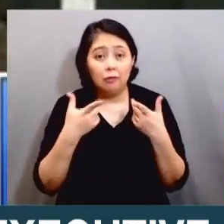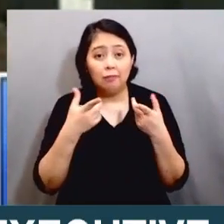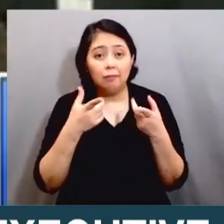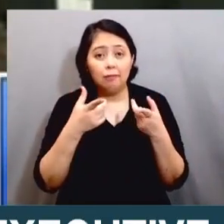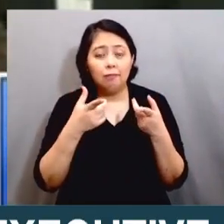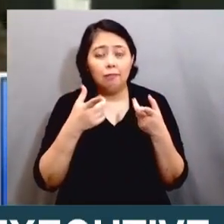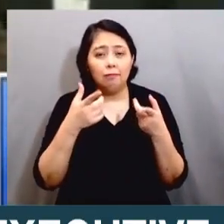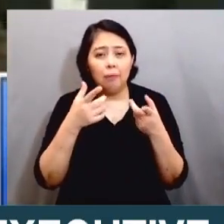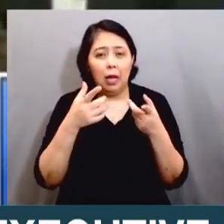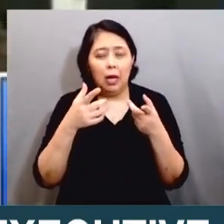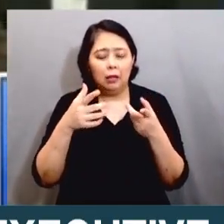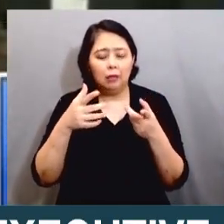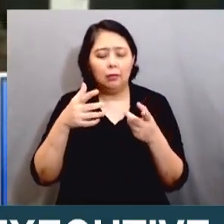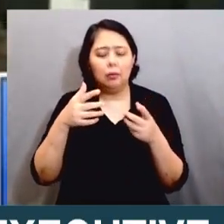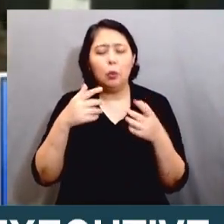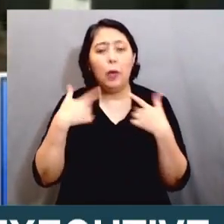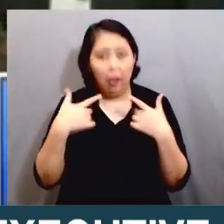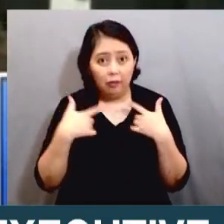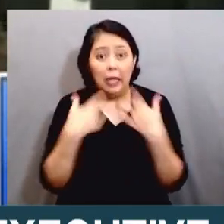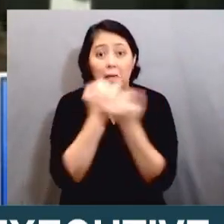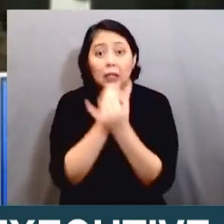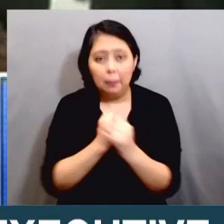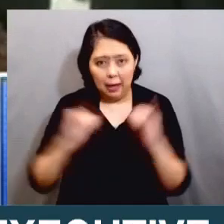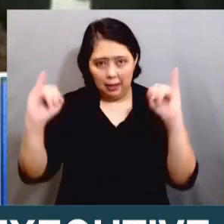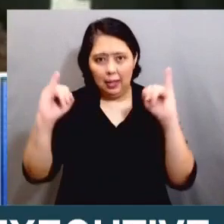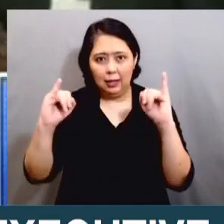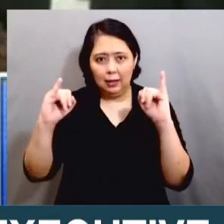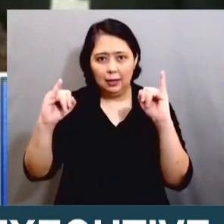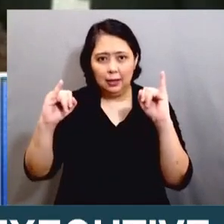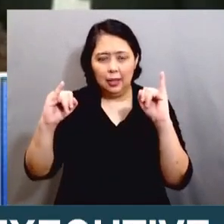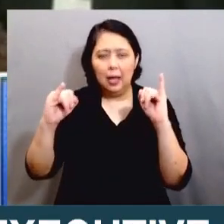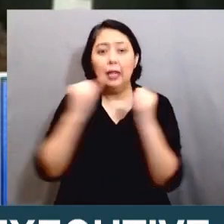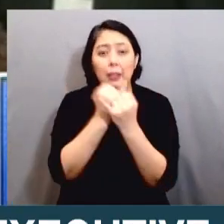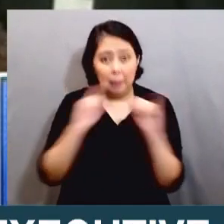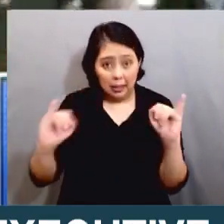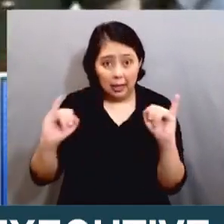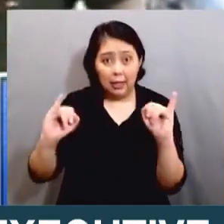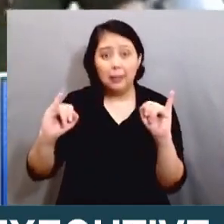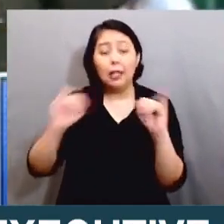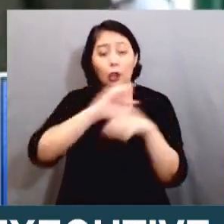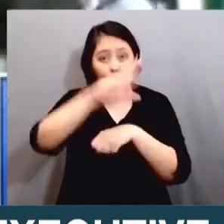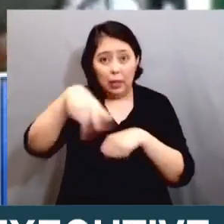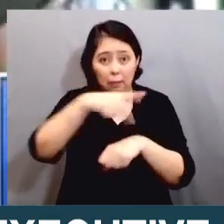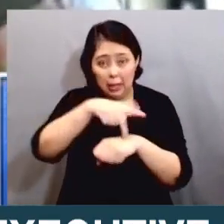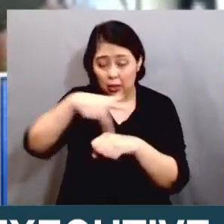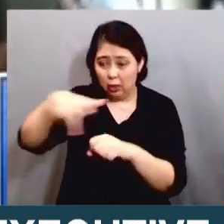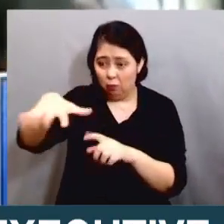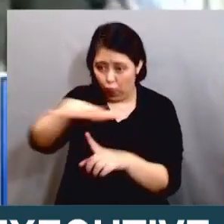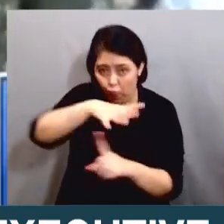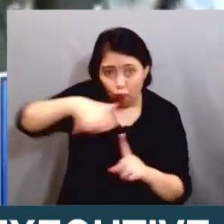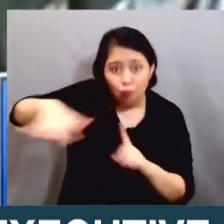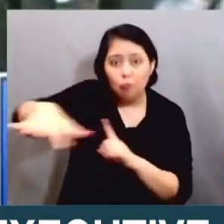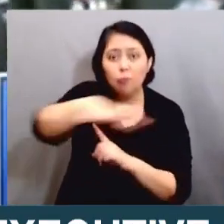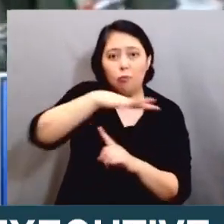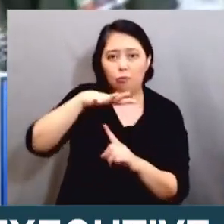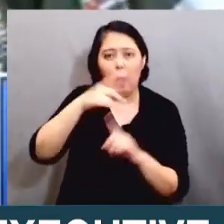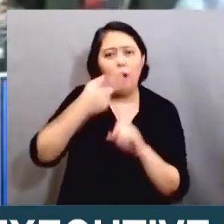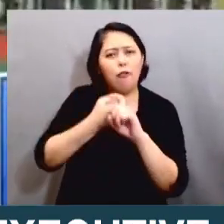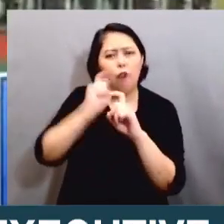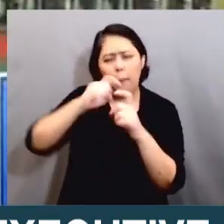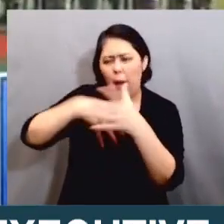and sovereignty from external and security threats among the